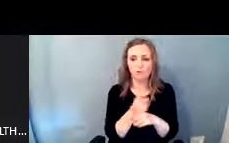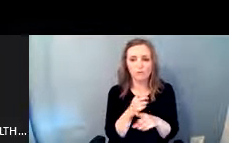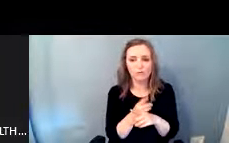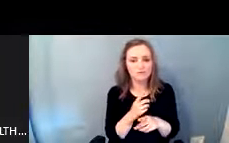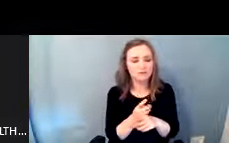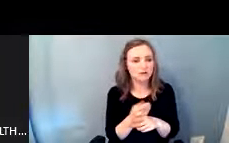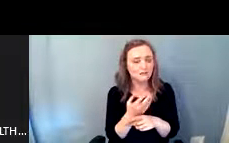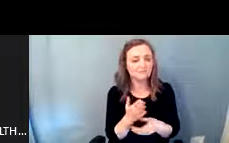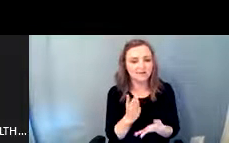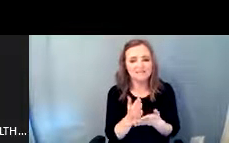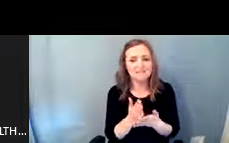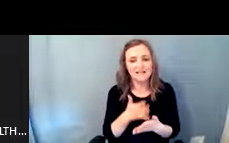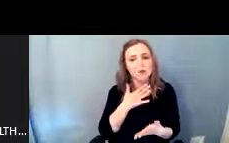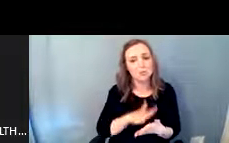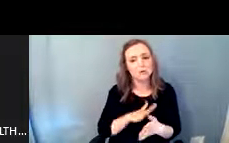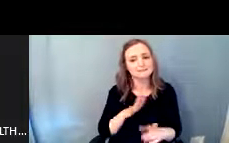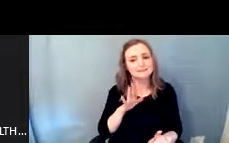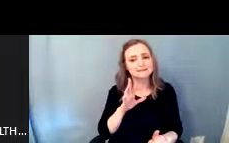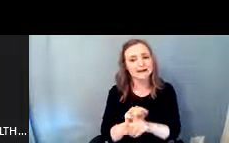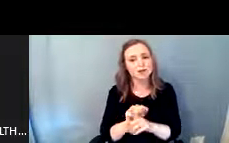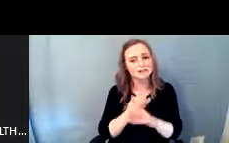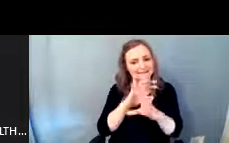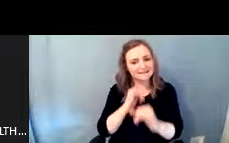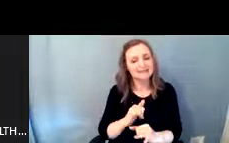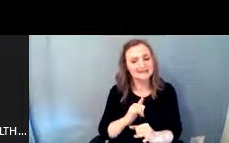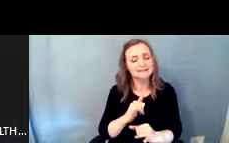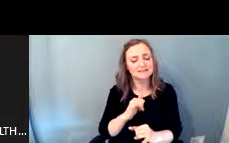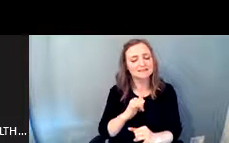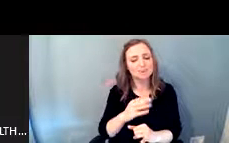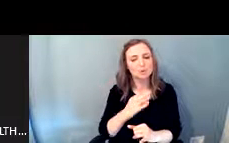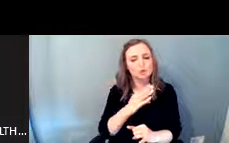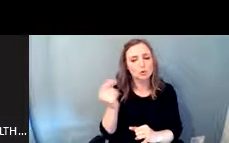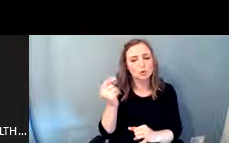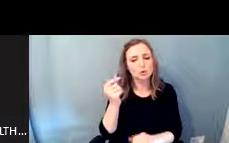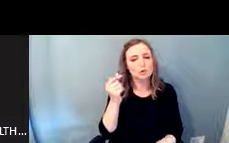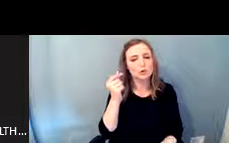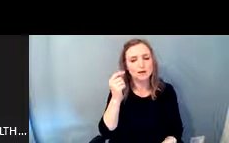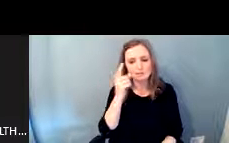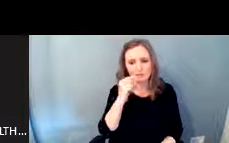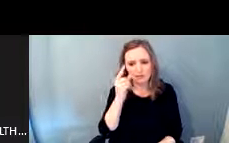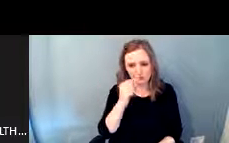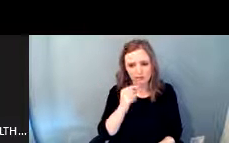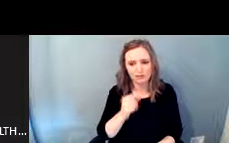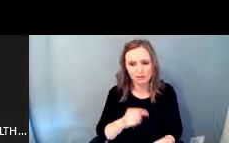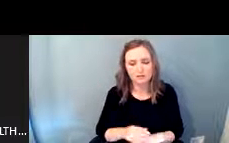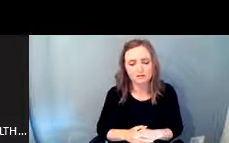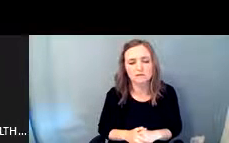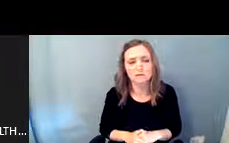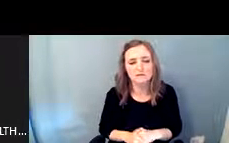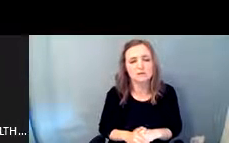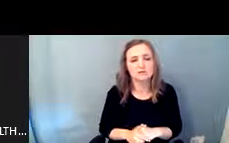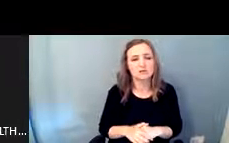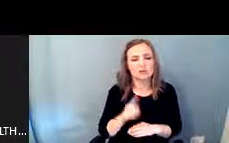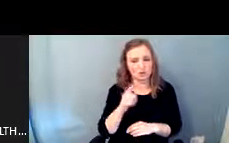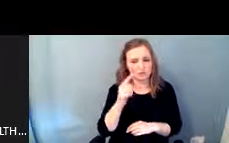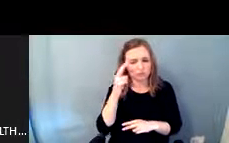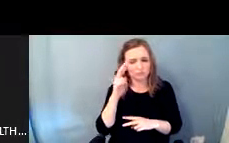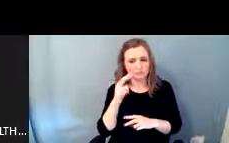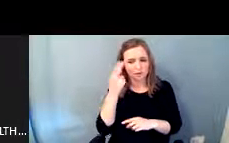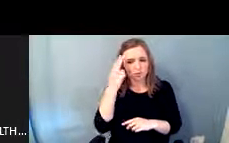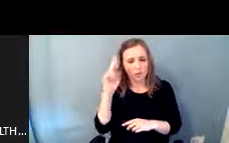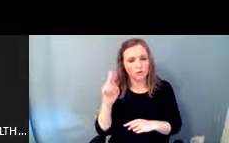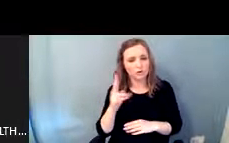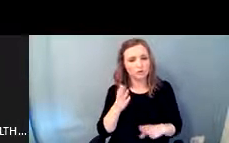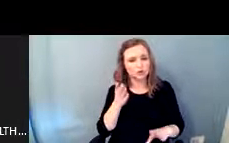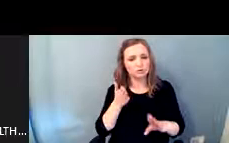you need is your diagnostic test as quickly as possible. And so any straight test pathways have been welcomed, and a lot of those have either